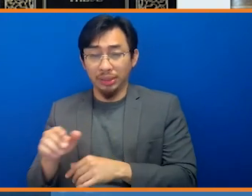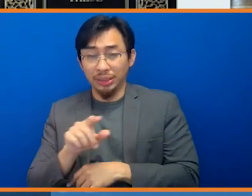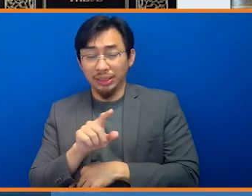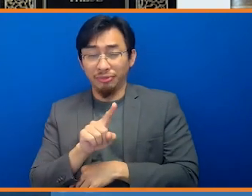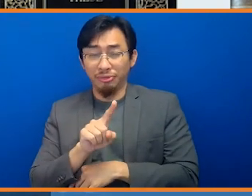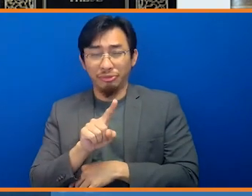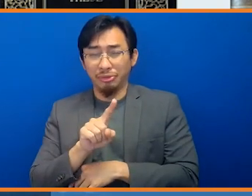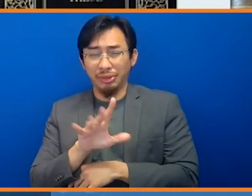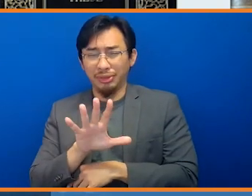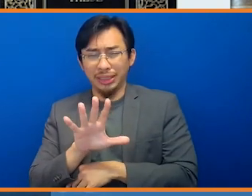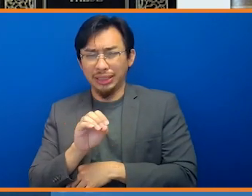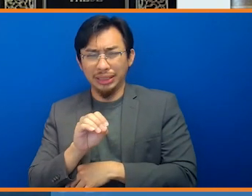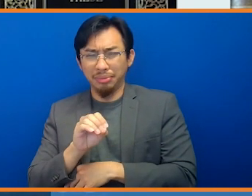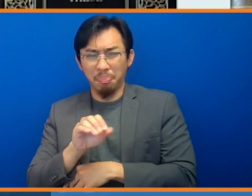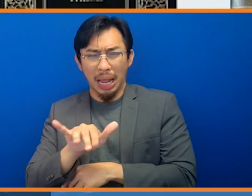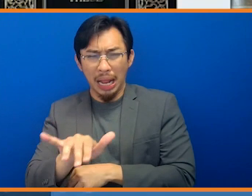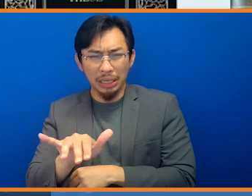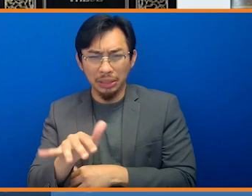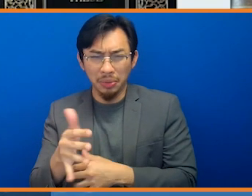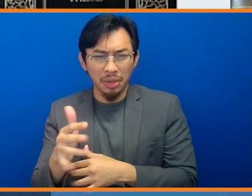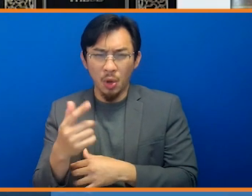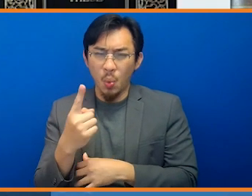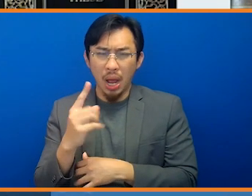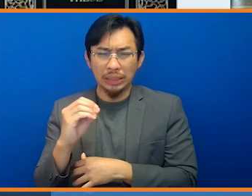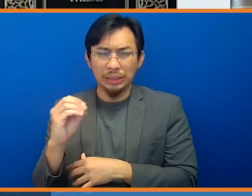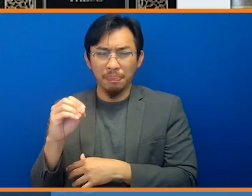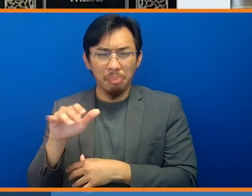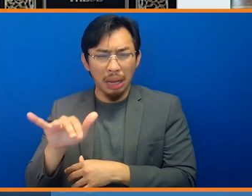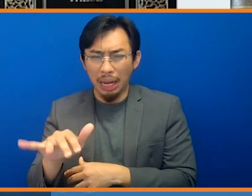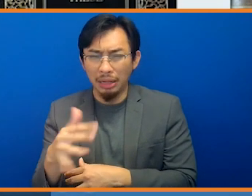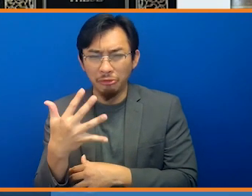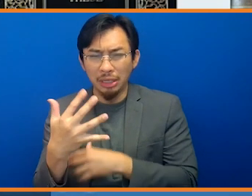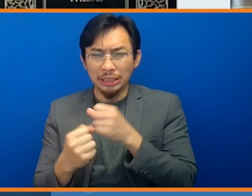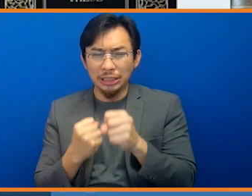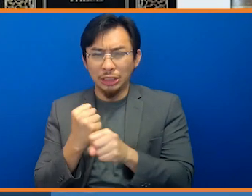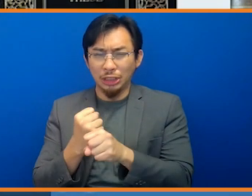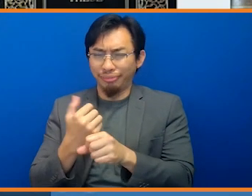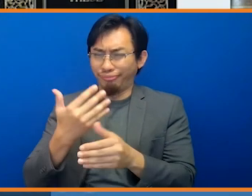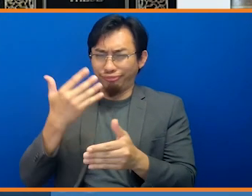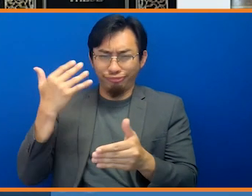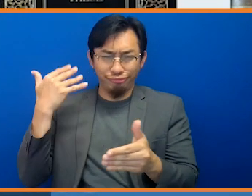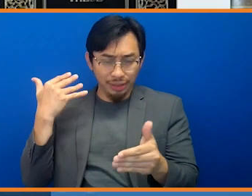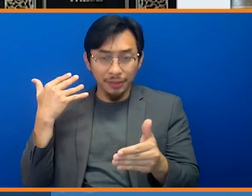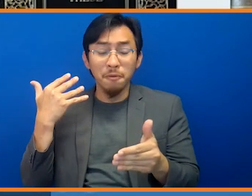or 100 million people worldwide only 5 years earlier.